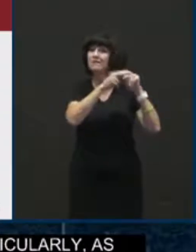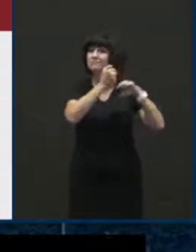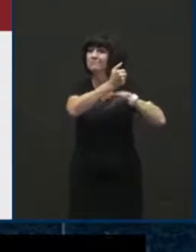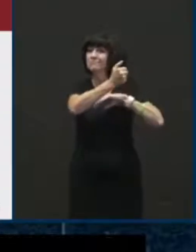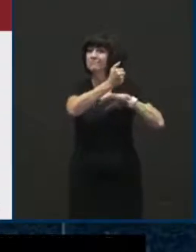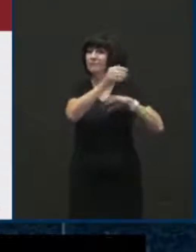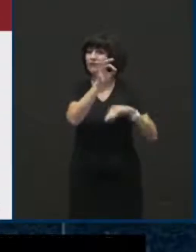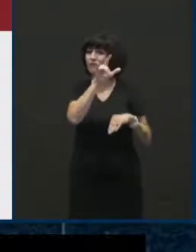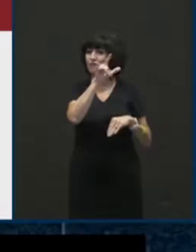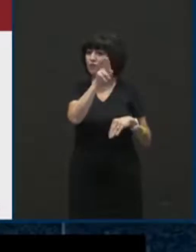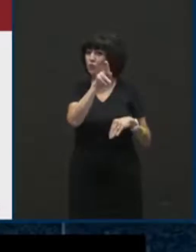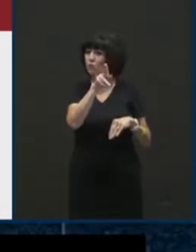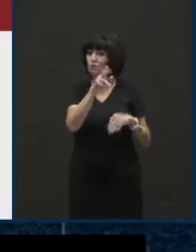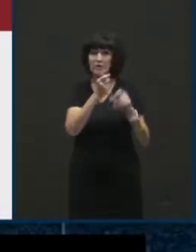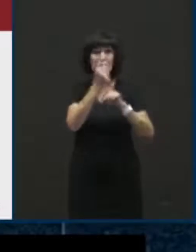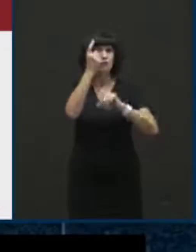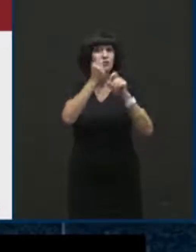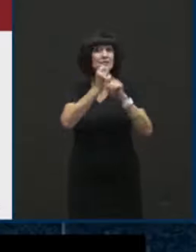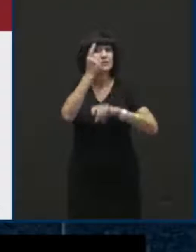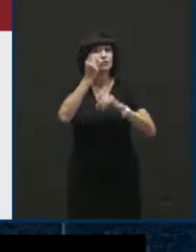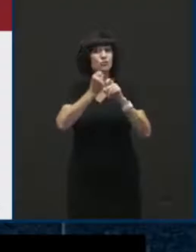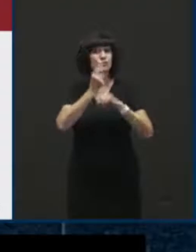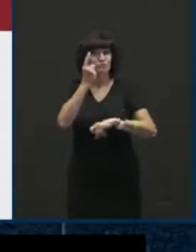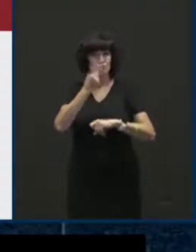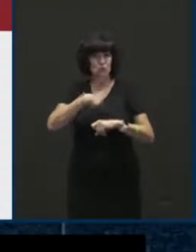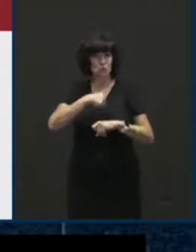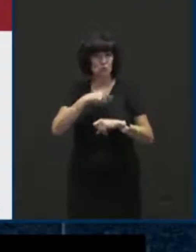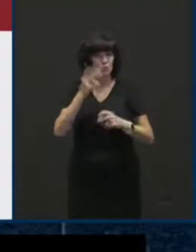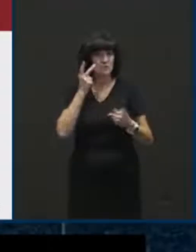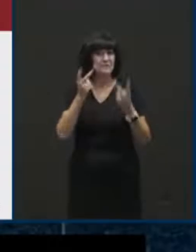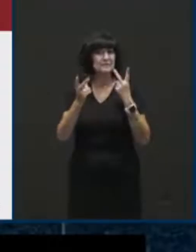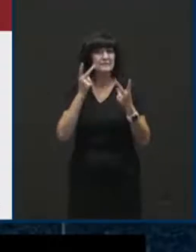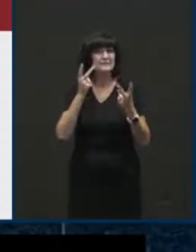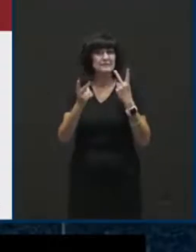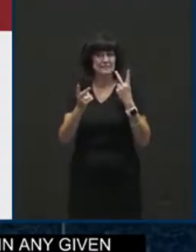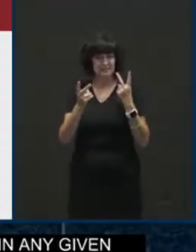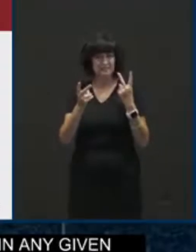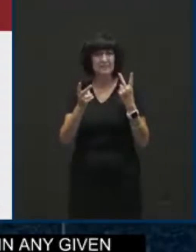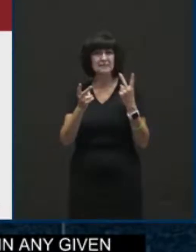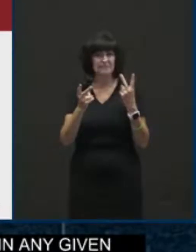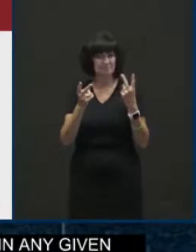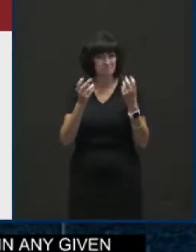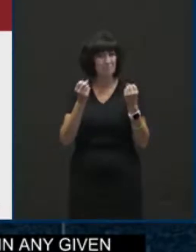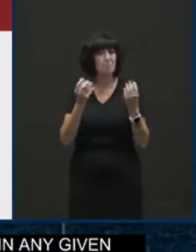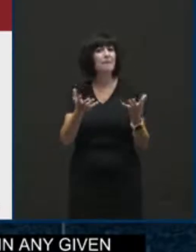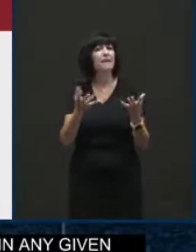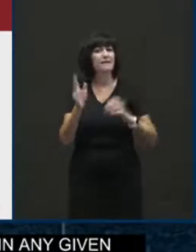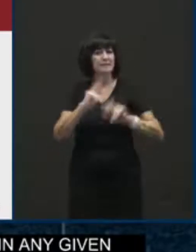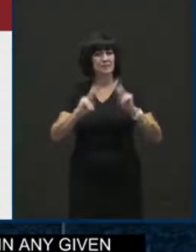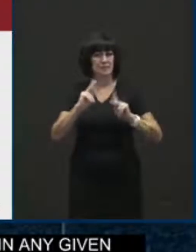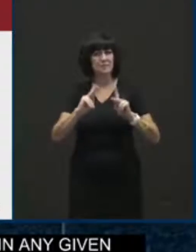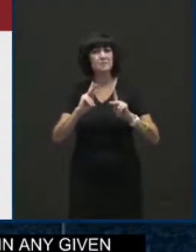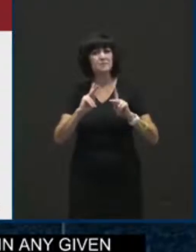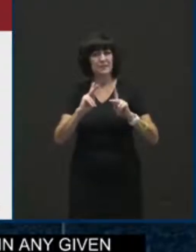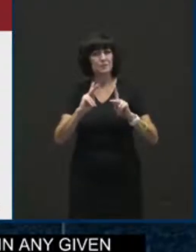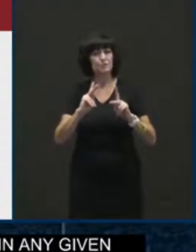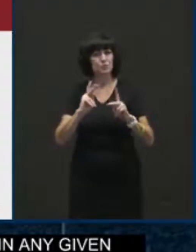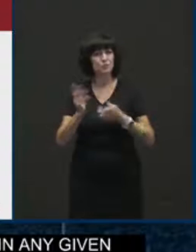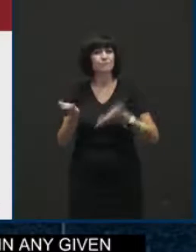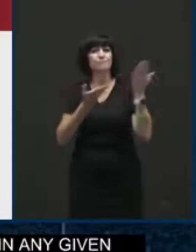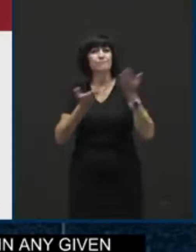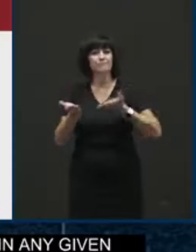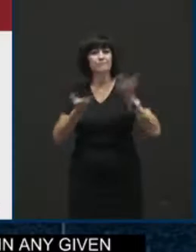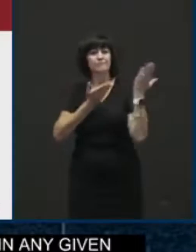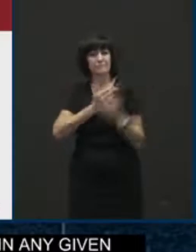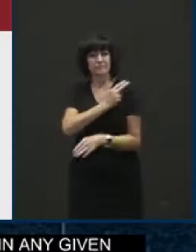year could be as many as we saw in the spring with respect to COVID-19 hospitalizations. And so that will be part of our